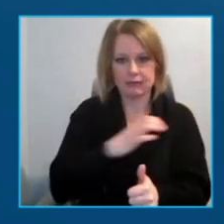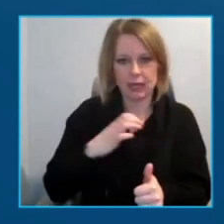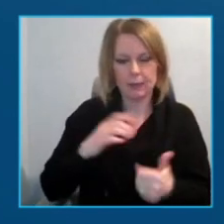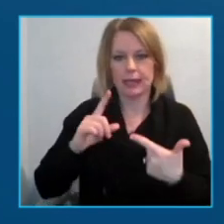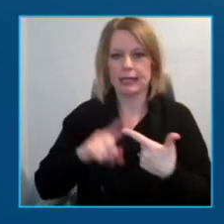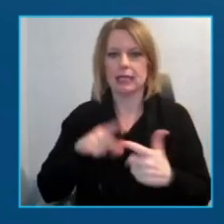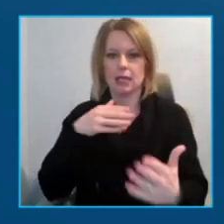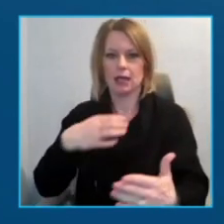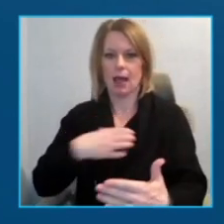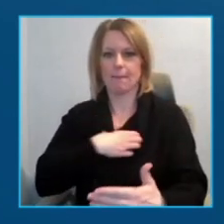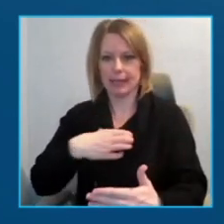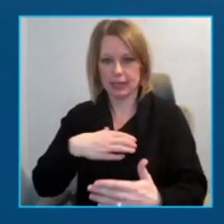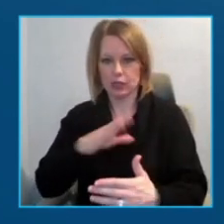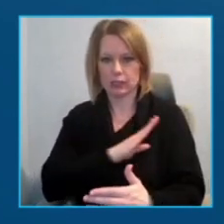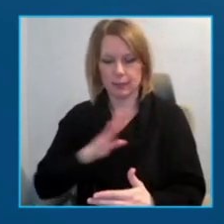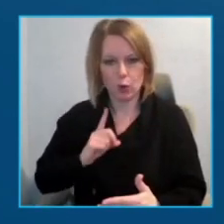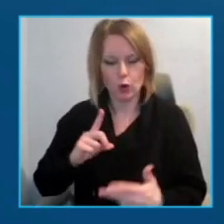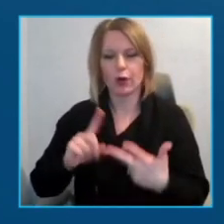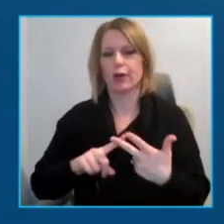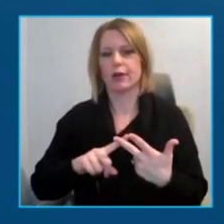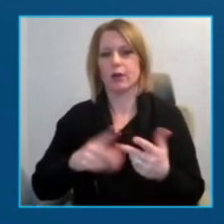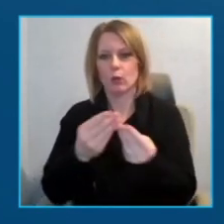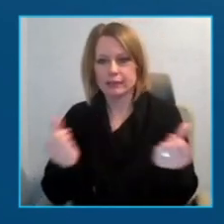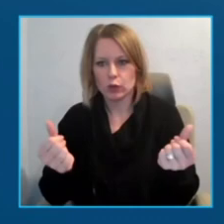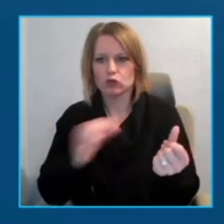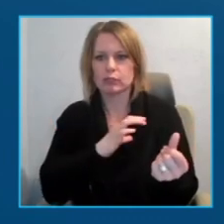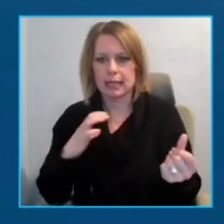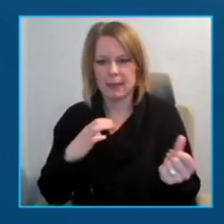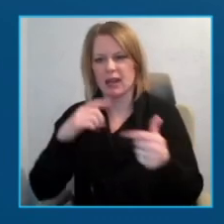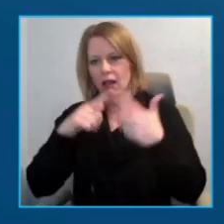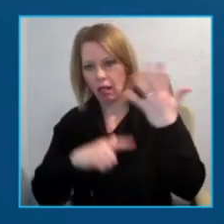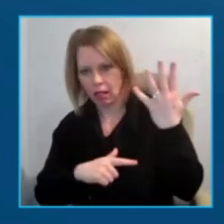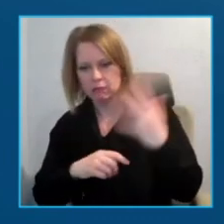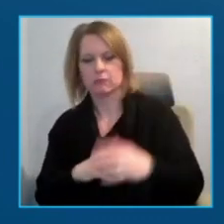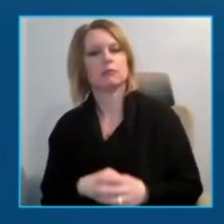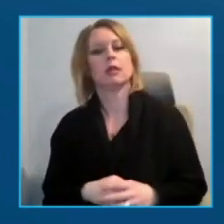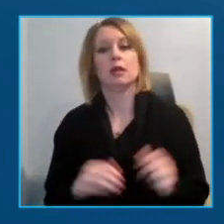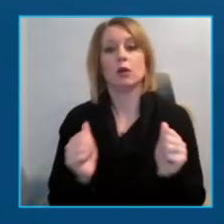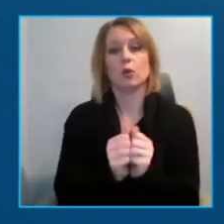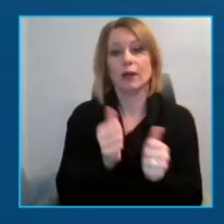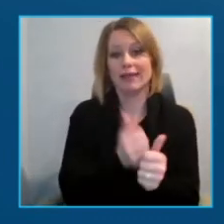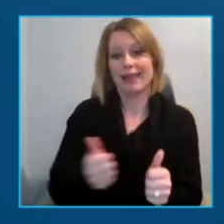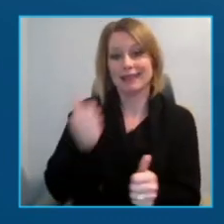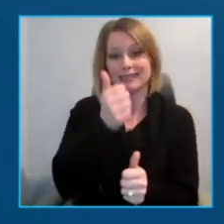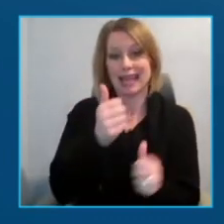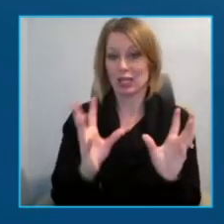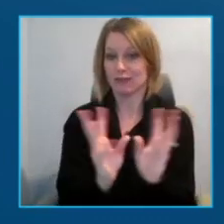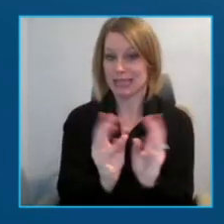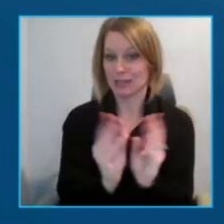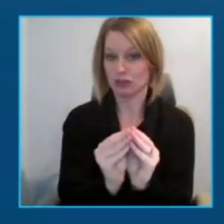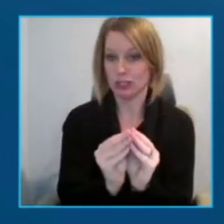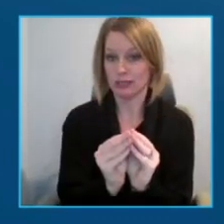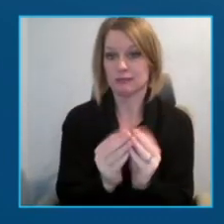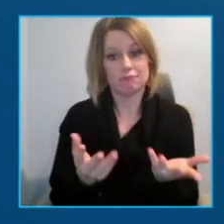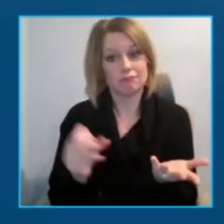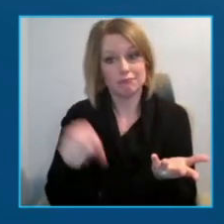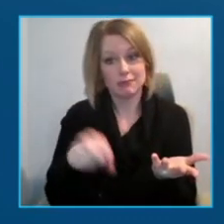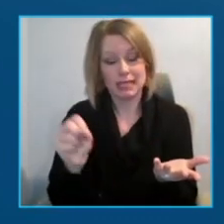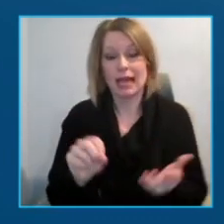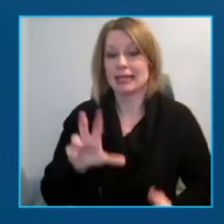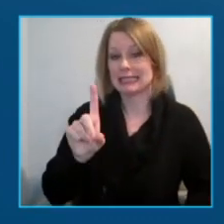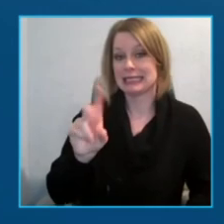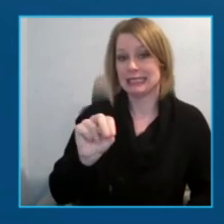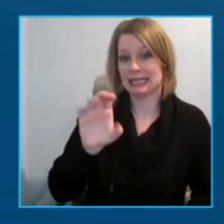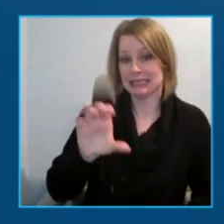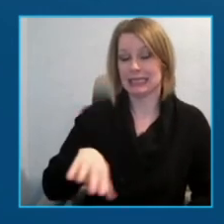action committee, the resolutions committee, everything else. On executive session, yes, the DNC charter does say